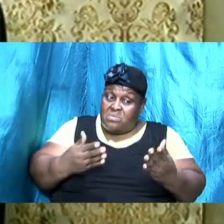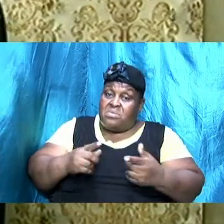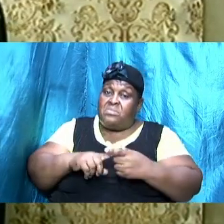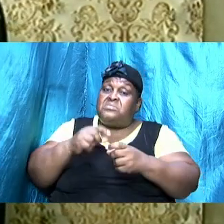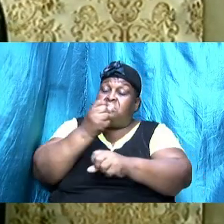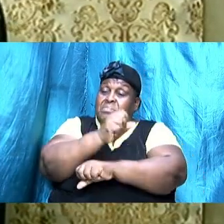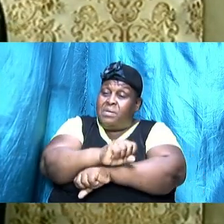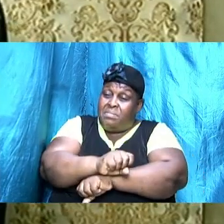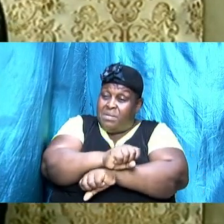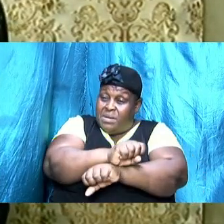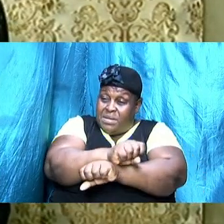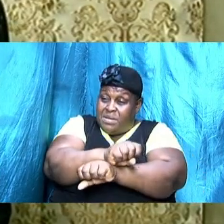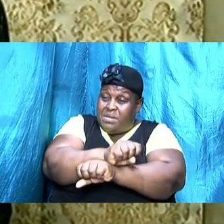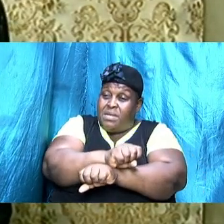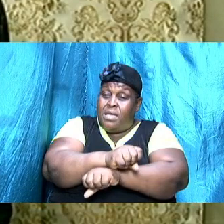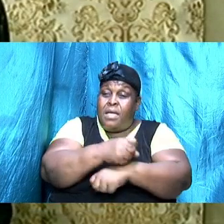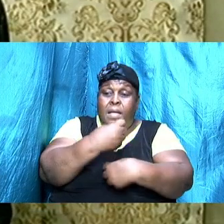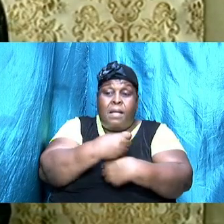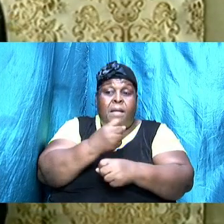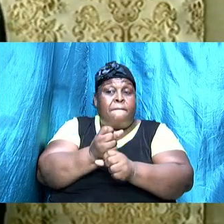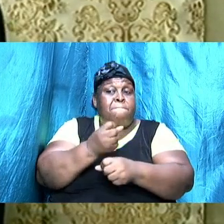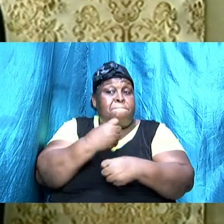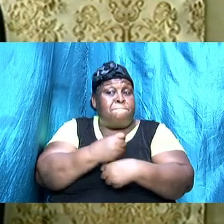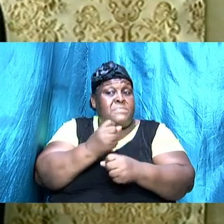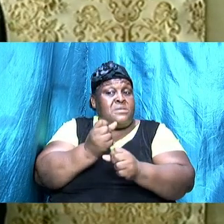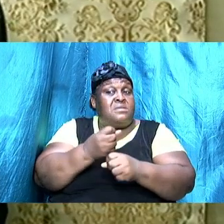Babylon, and they made them eunuchs.